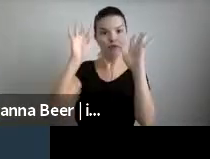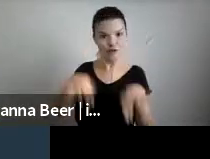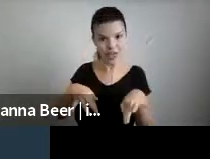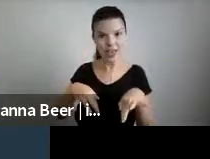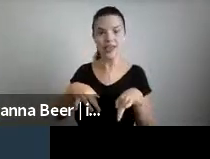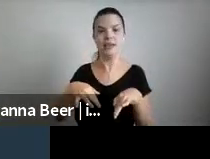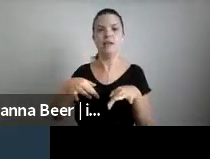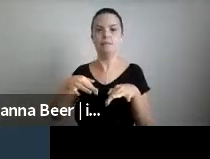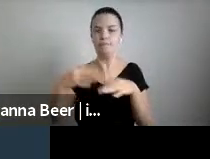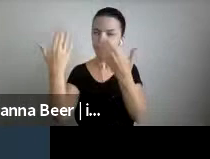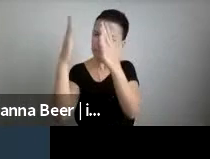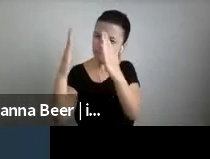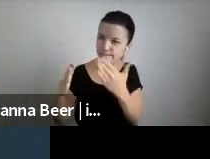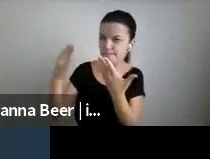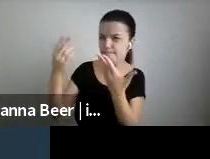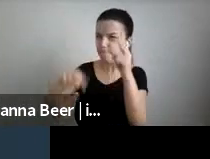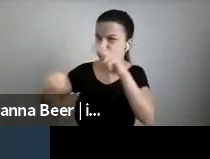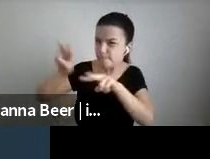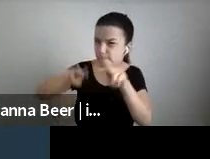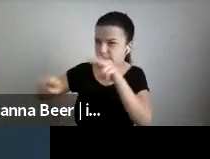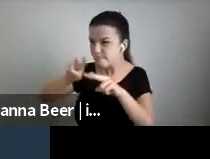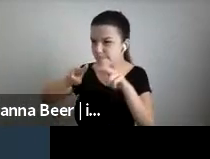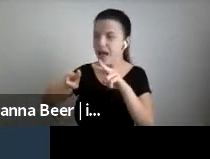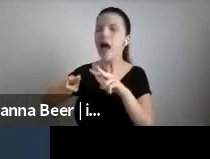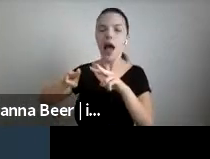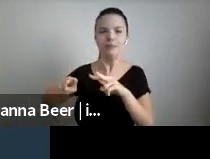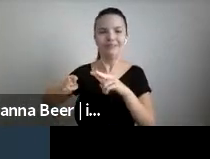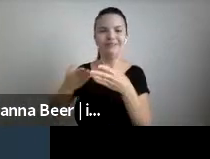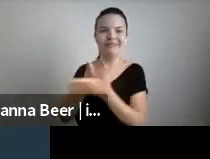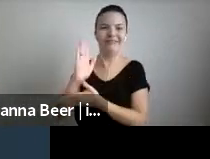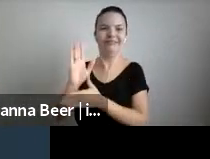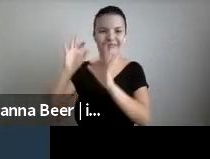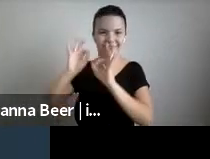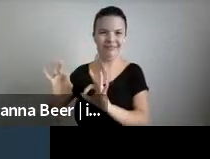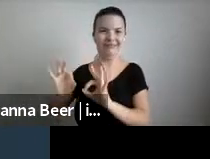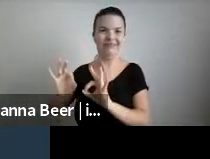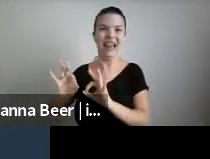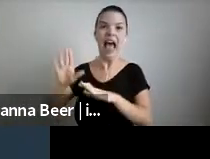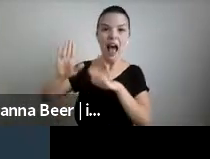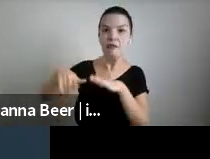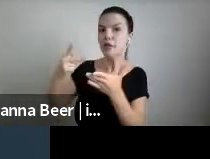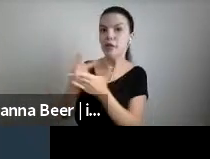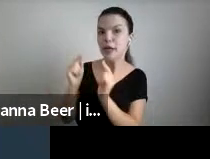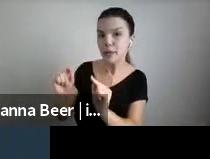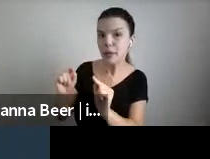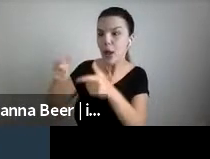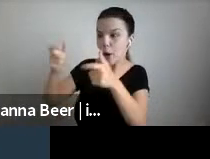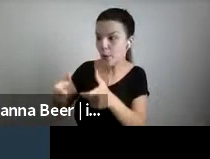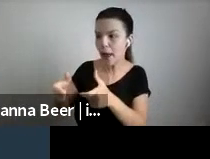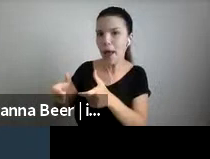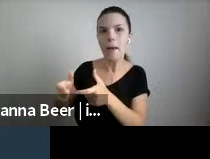an idea of, and sometimes after the review, areas are expanded or contracted.